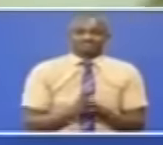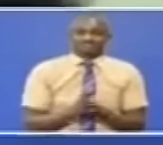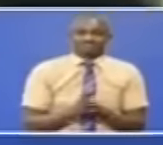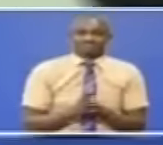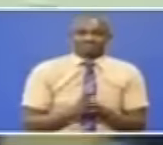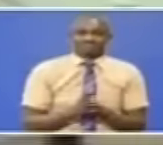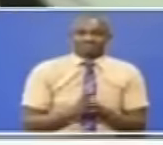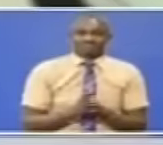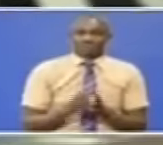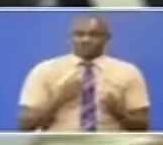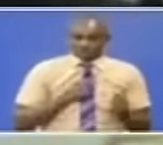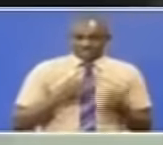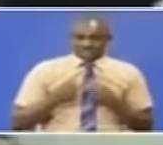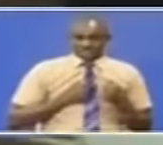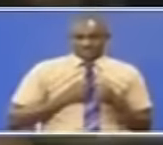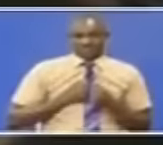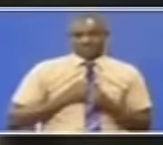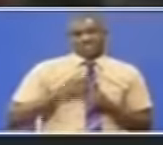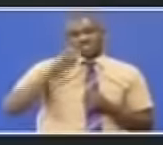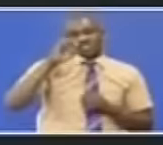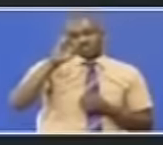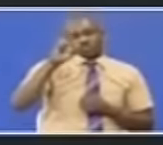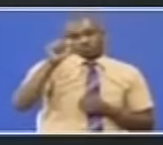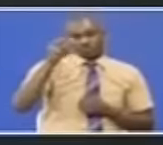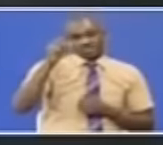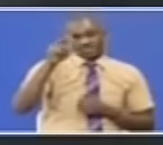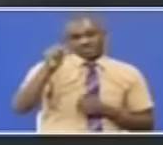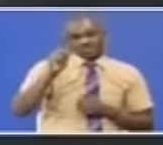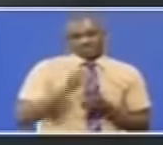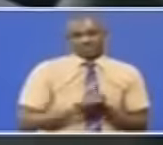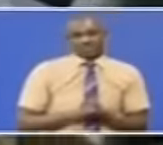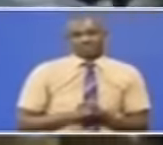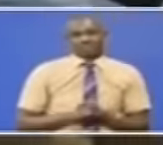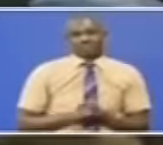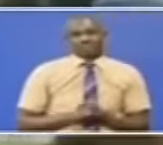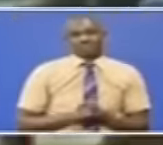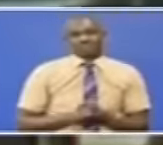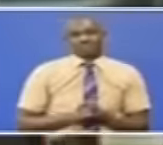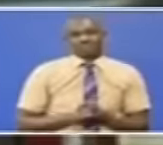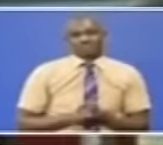Kigali, Rwanda, I'm Eugene Anangwe.